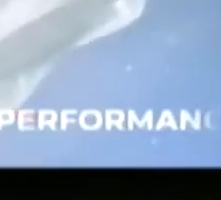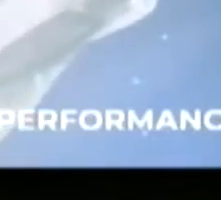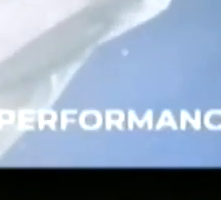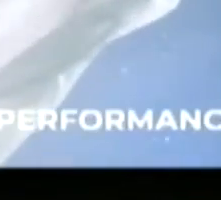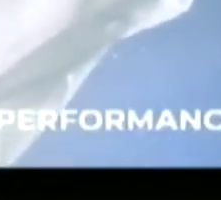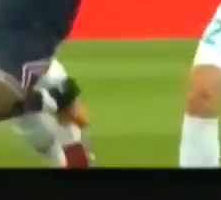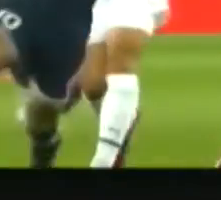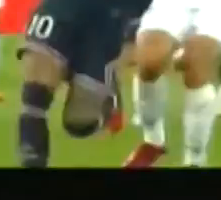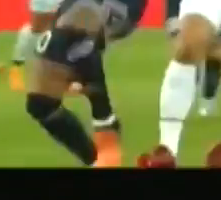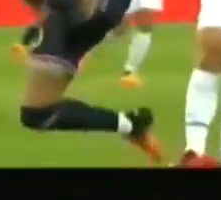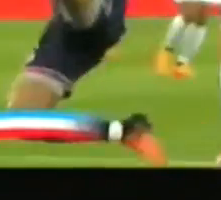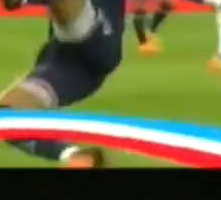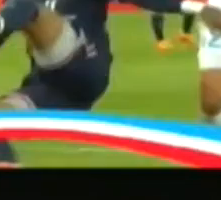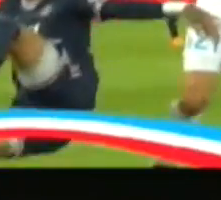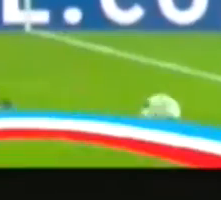the performance,